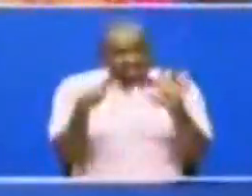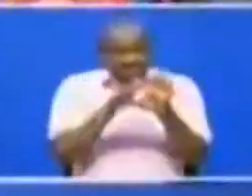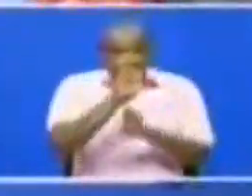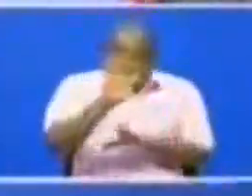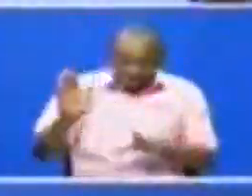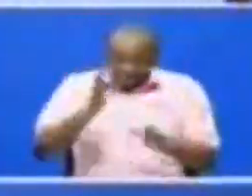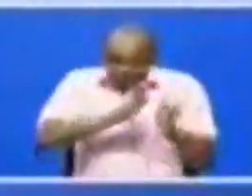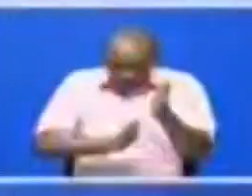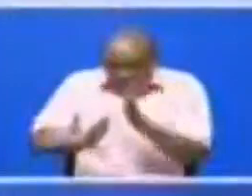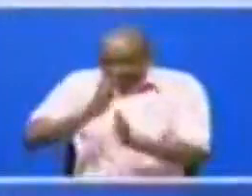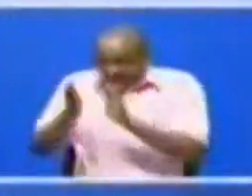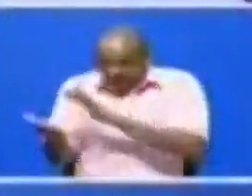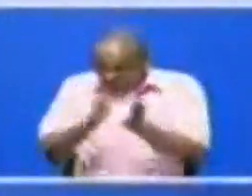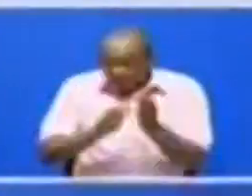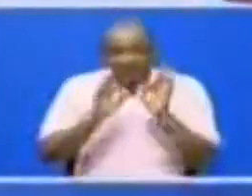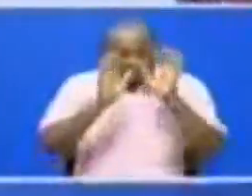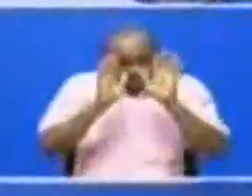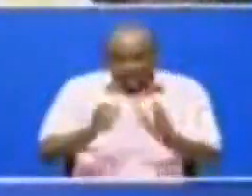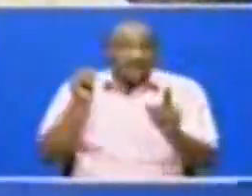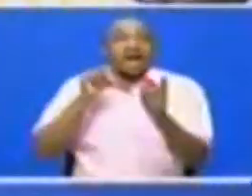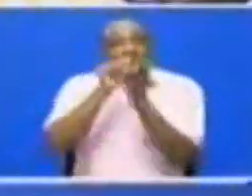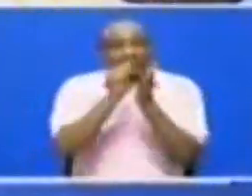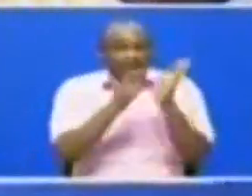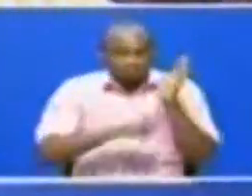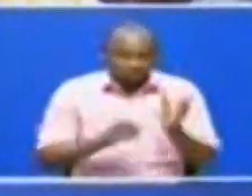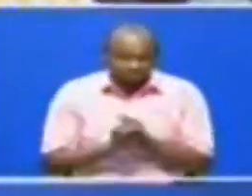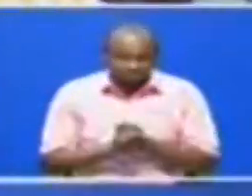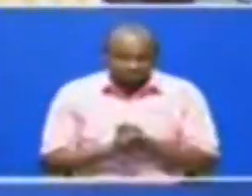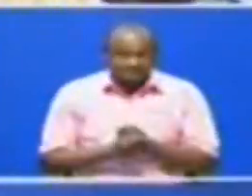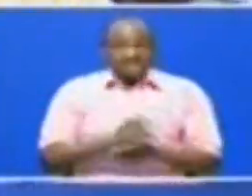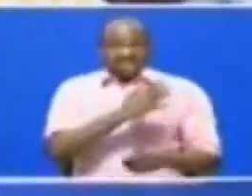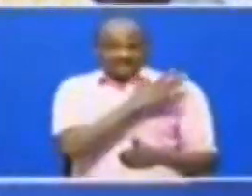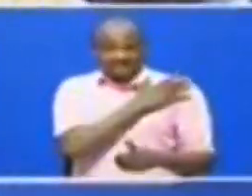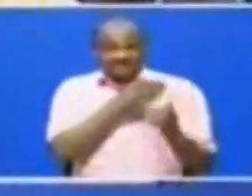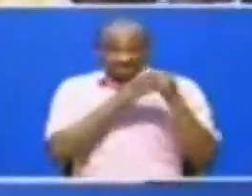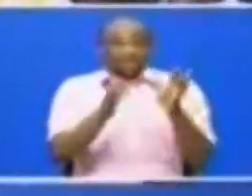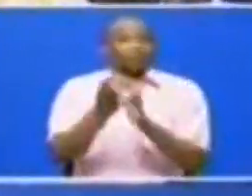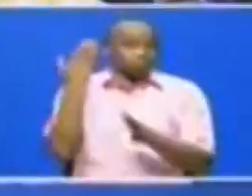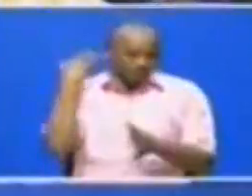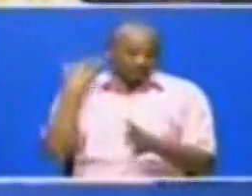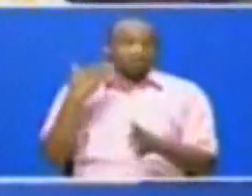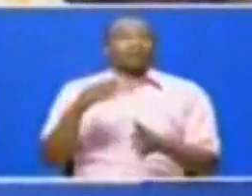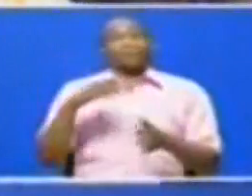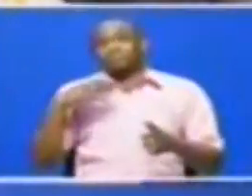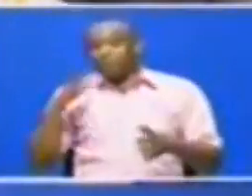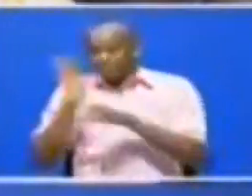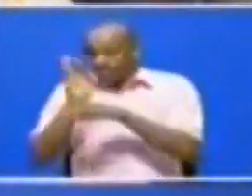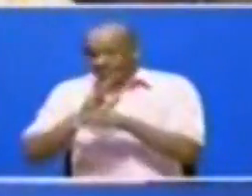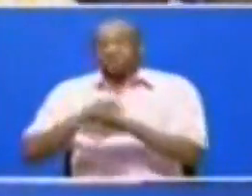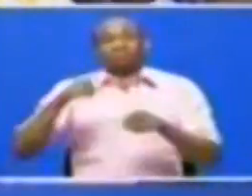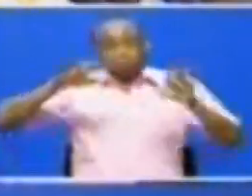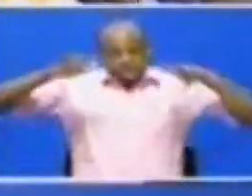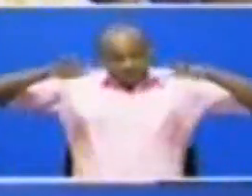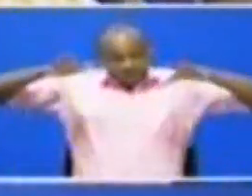to strategize on the campaign agenda. One of the NASA principals and former Bomet, Governor Isaac Ruto, has been missing